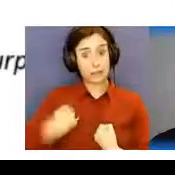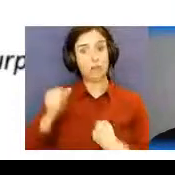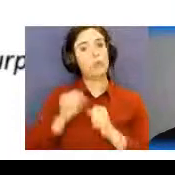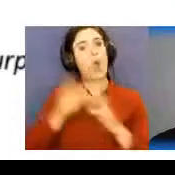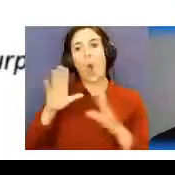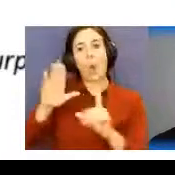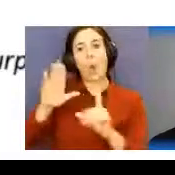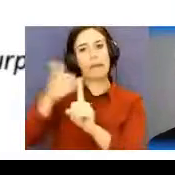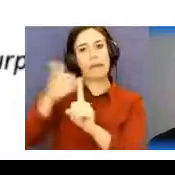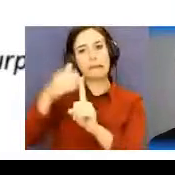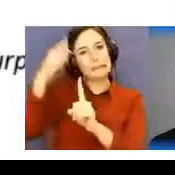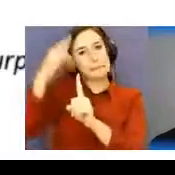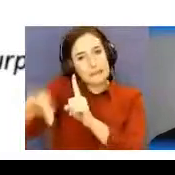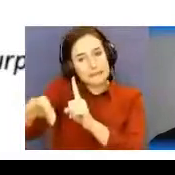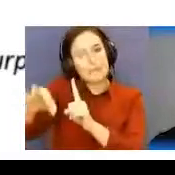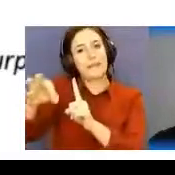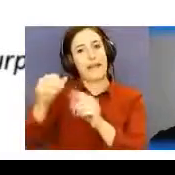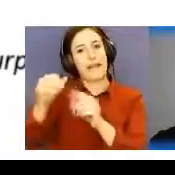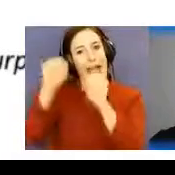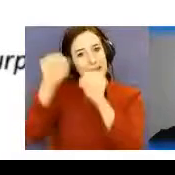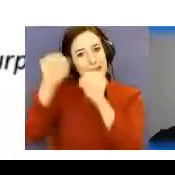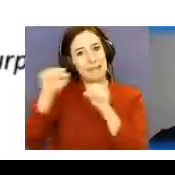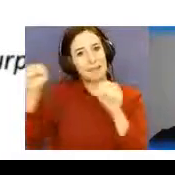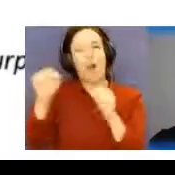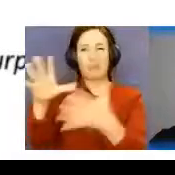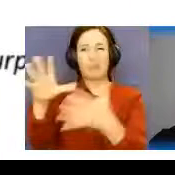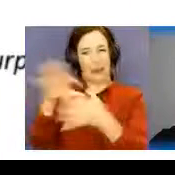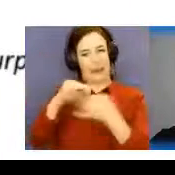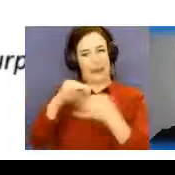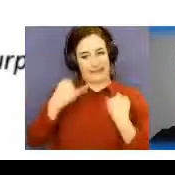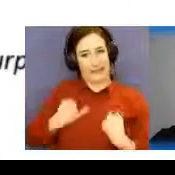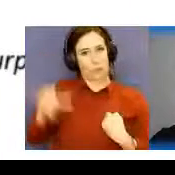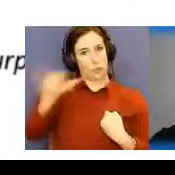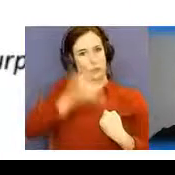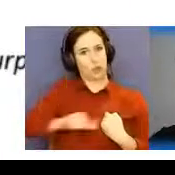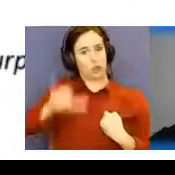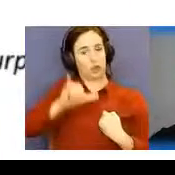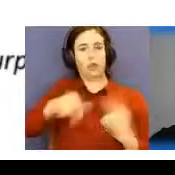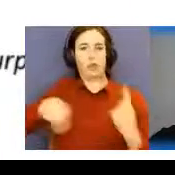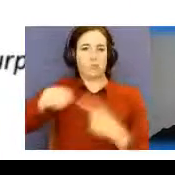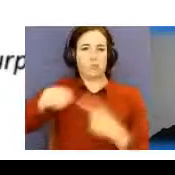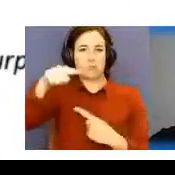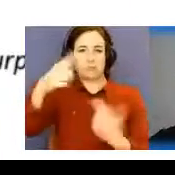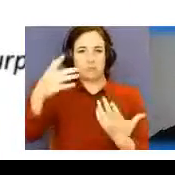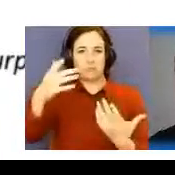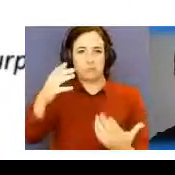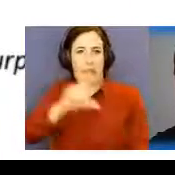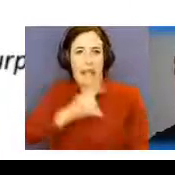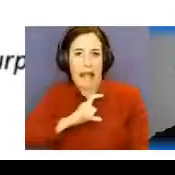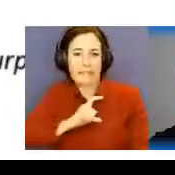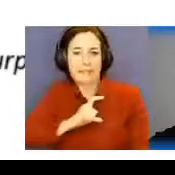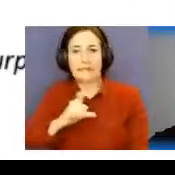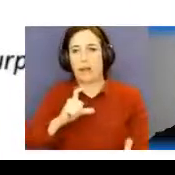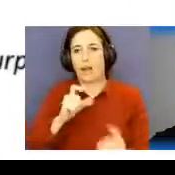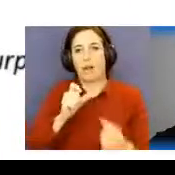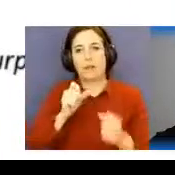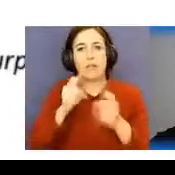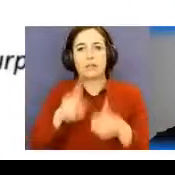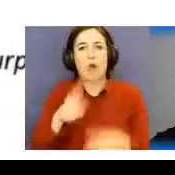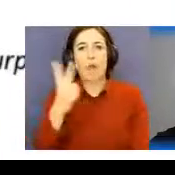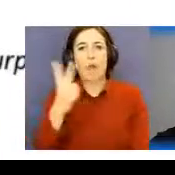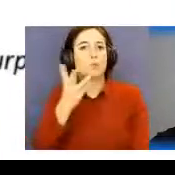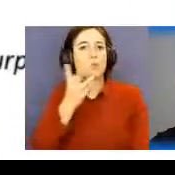important to say condition-specific exercise, whether it be, and we hear this, whether it be cancer or type 2 diabetes specific, and you're doing it in groups